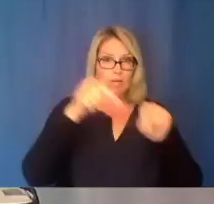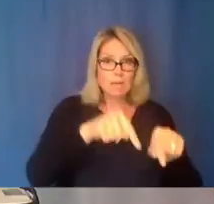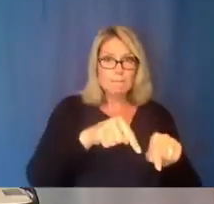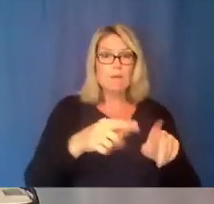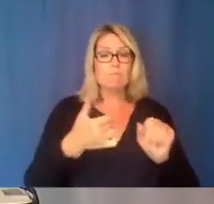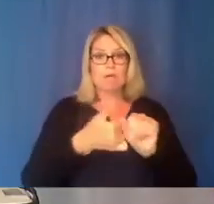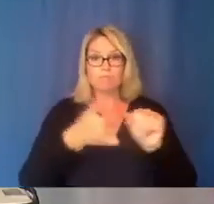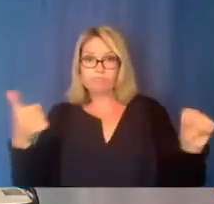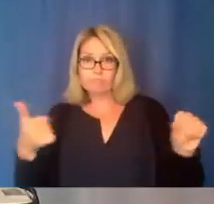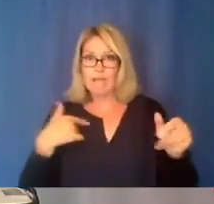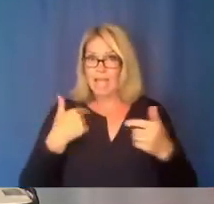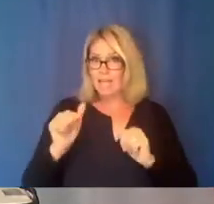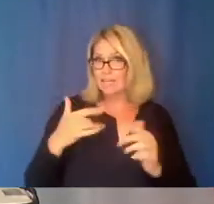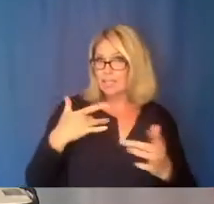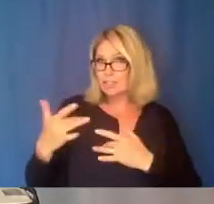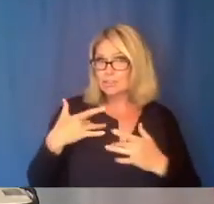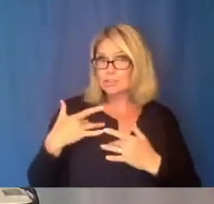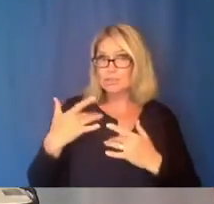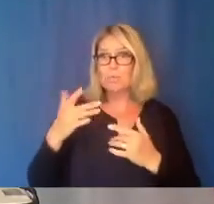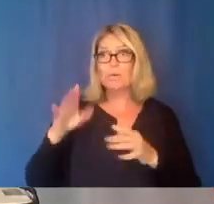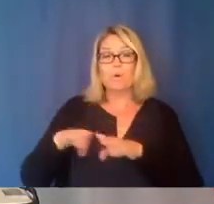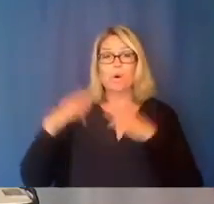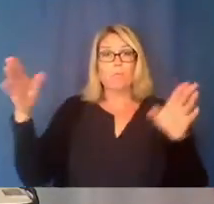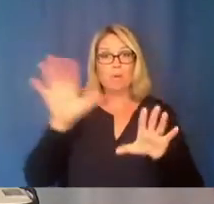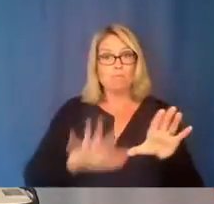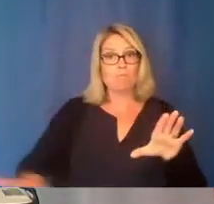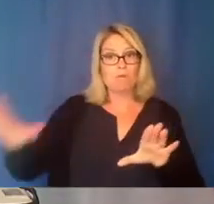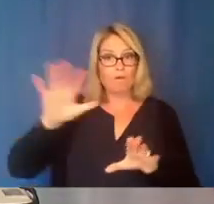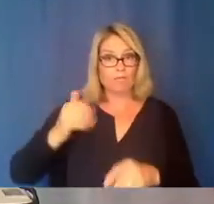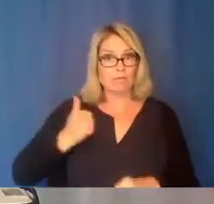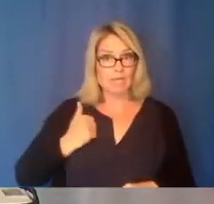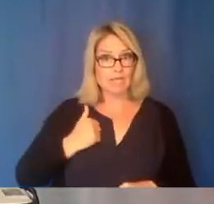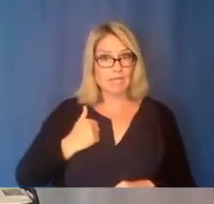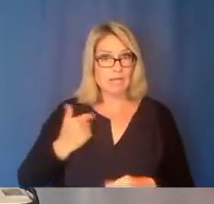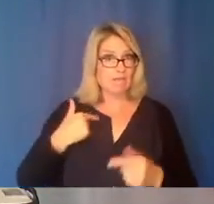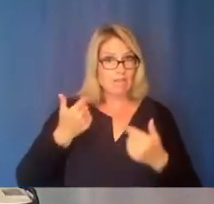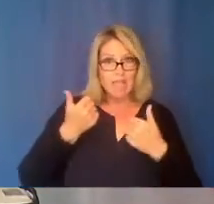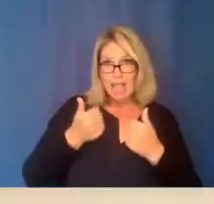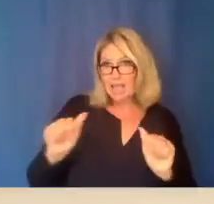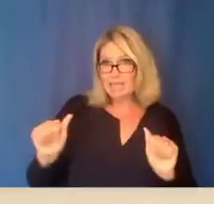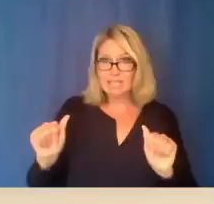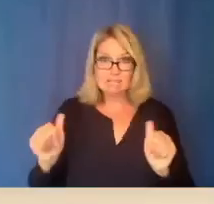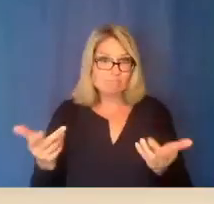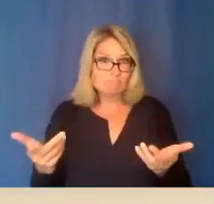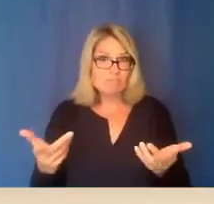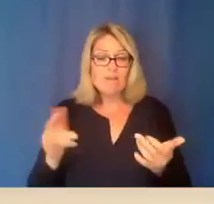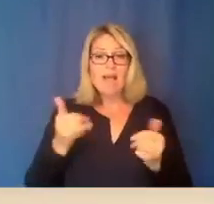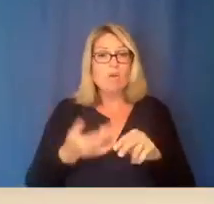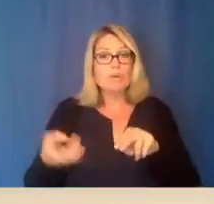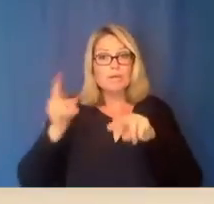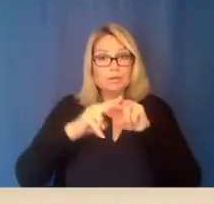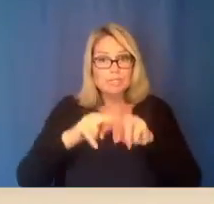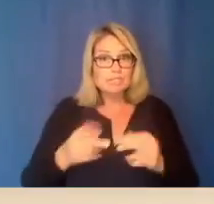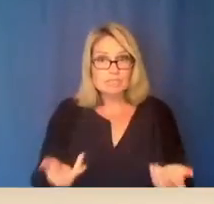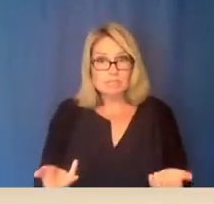Do you have any concerns there, or is there anything being done to get ready for that increased traffic? Well, I mean, I